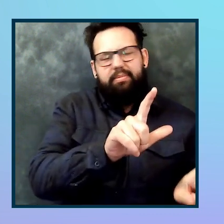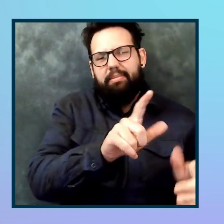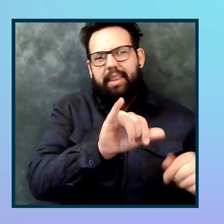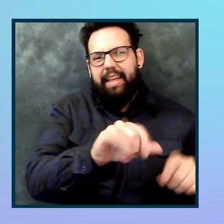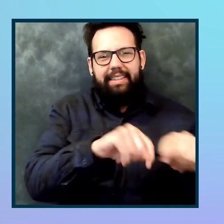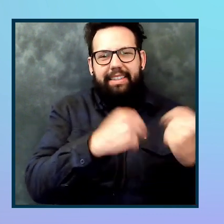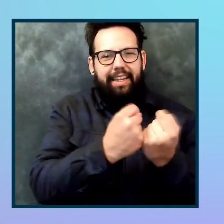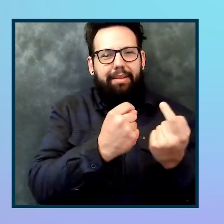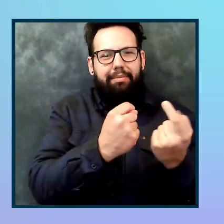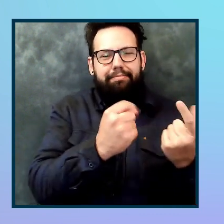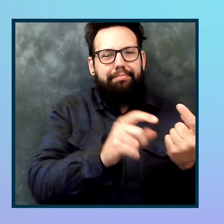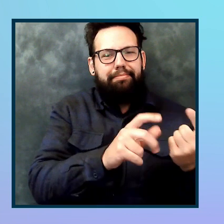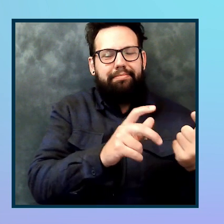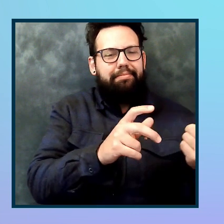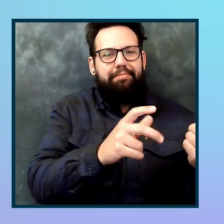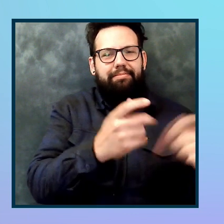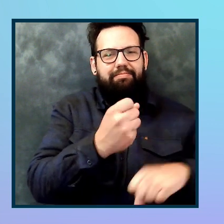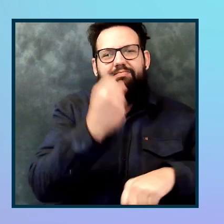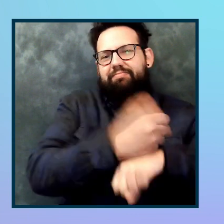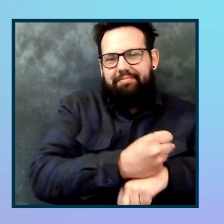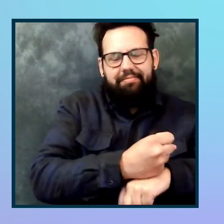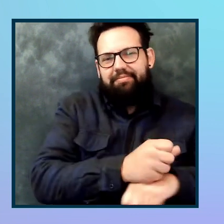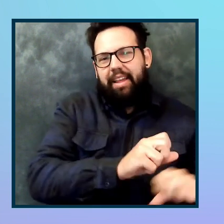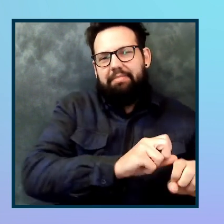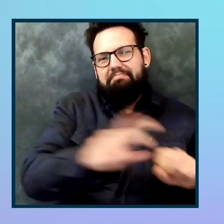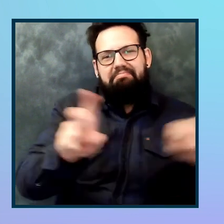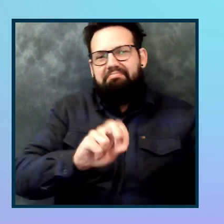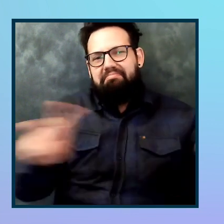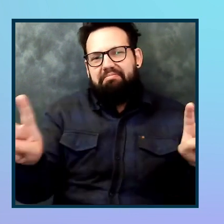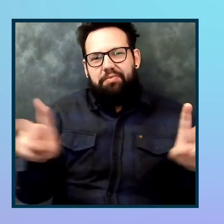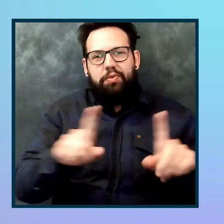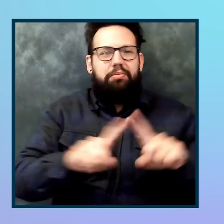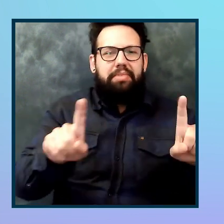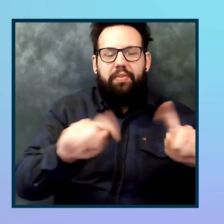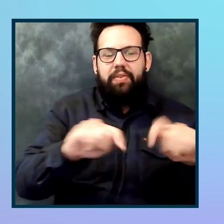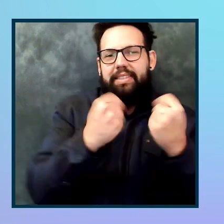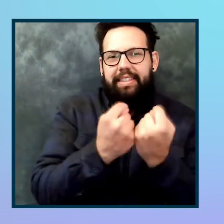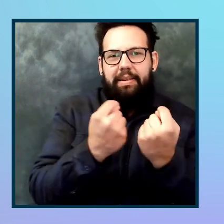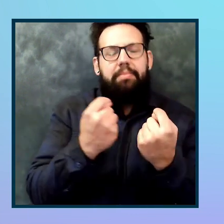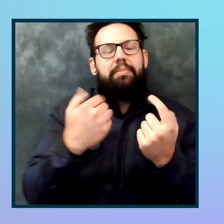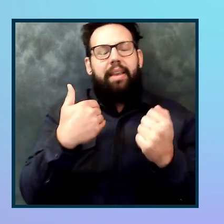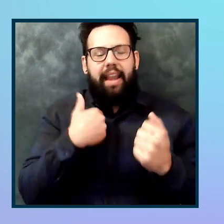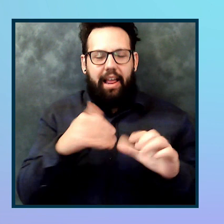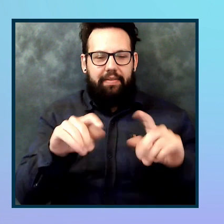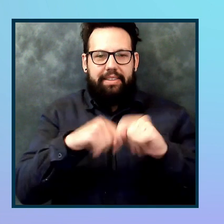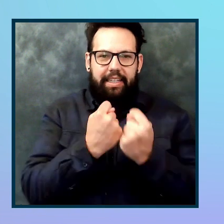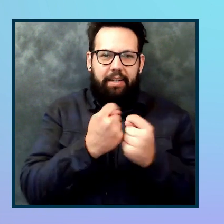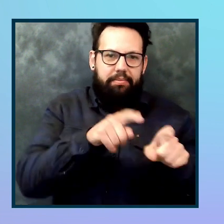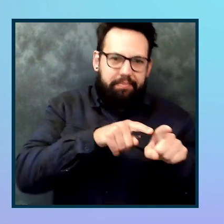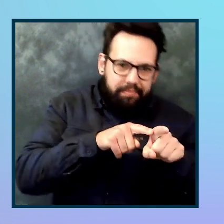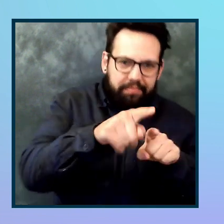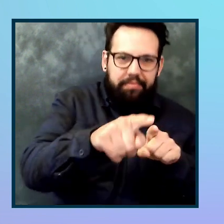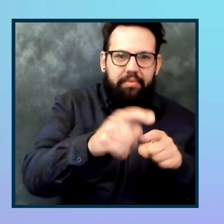favor of making features specific, like features to specific parts of our domain. For